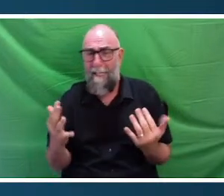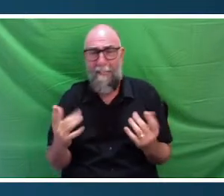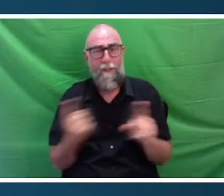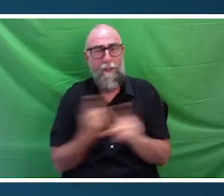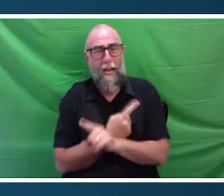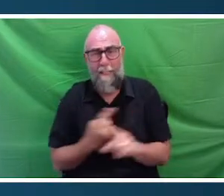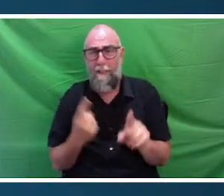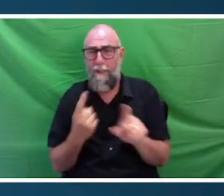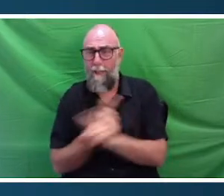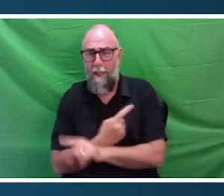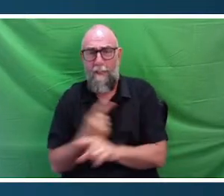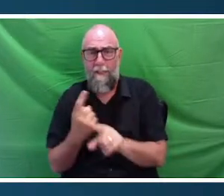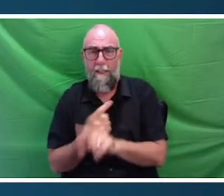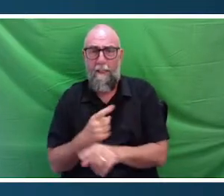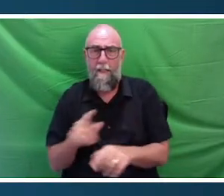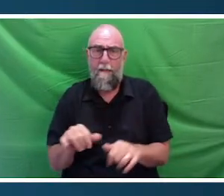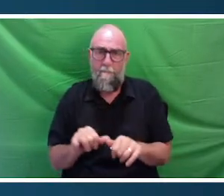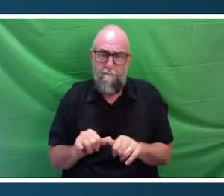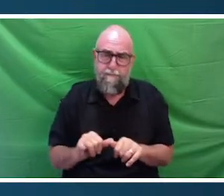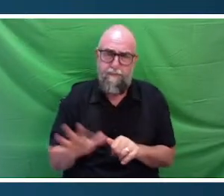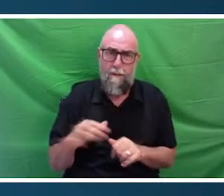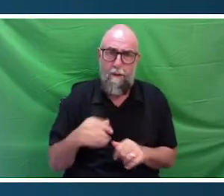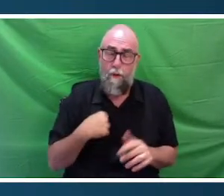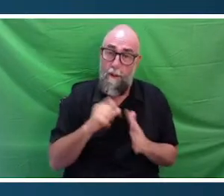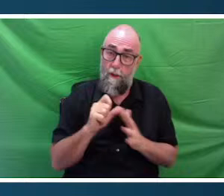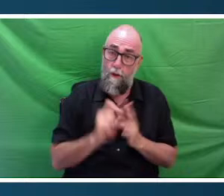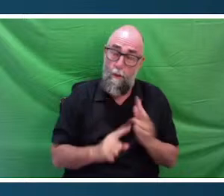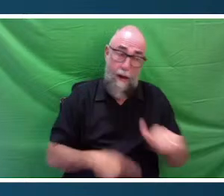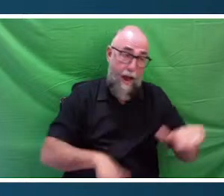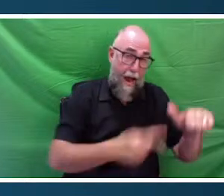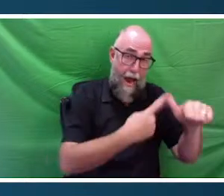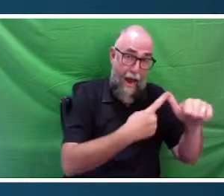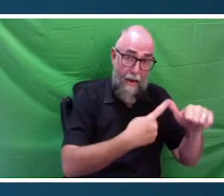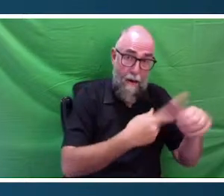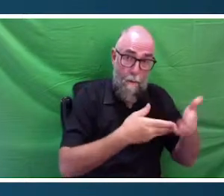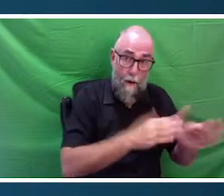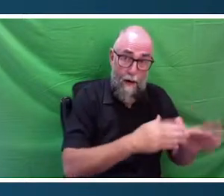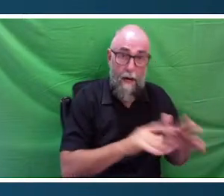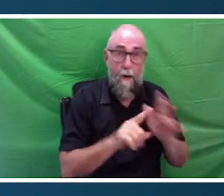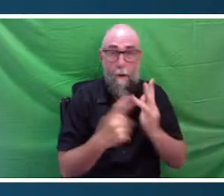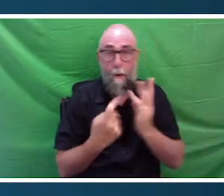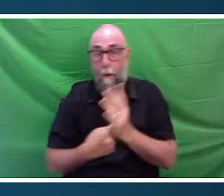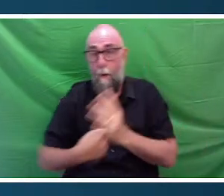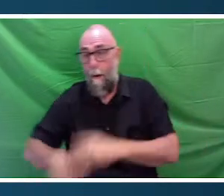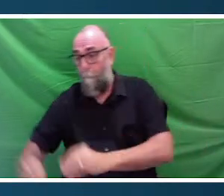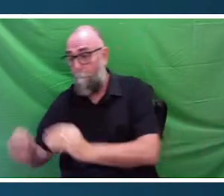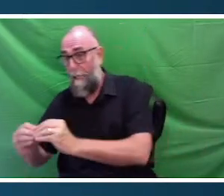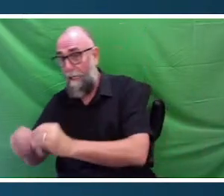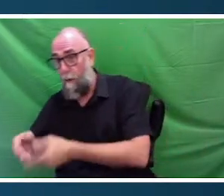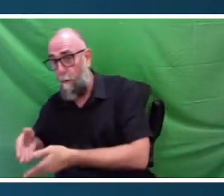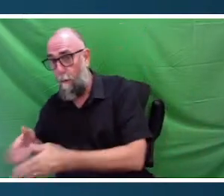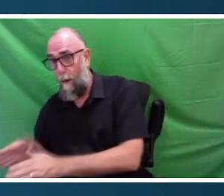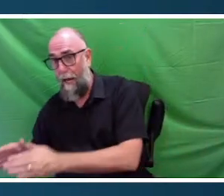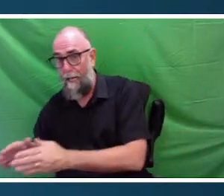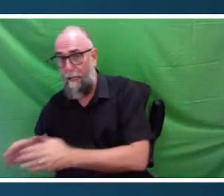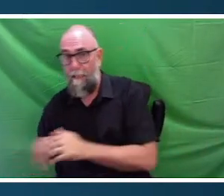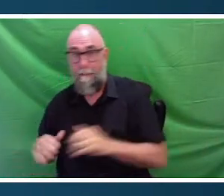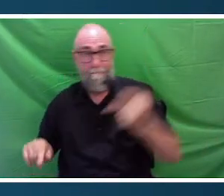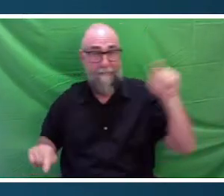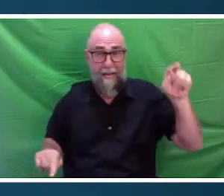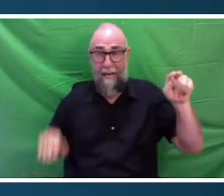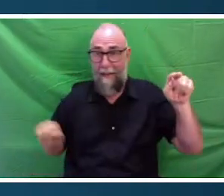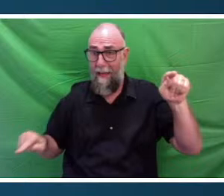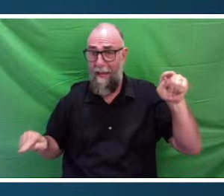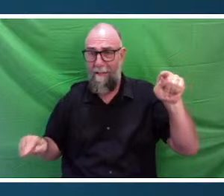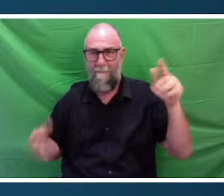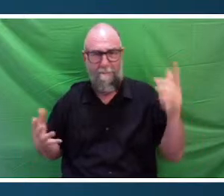is this dichotomy, do we do A or B? Is it up here or down here? It's both, and it's